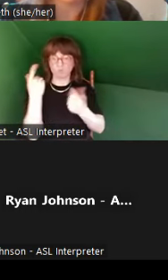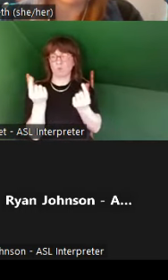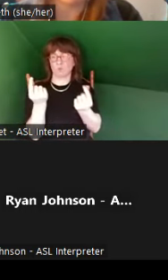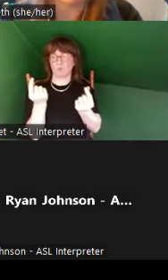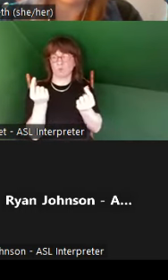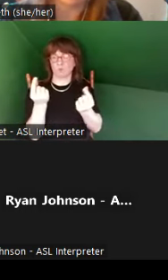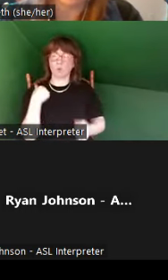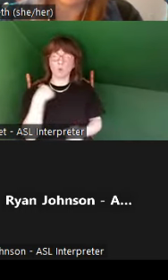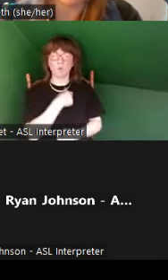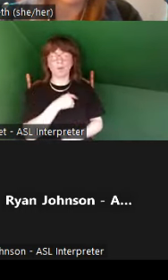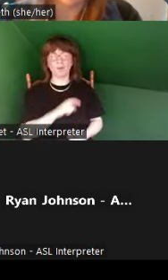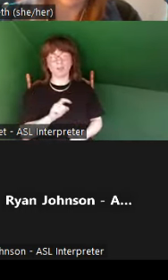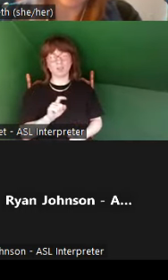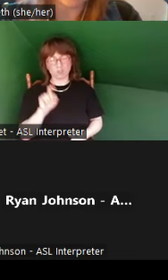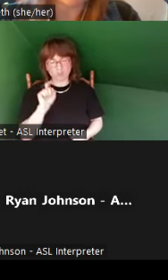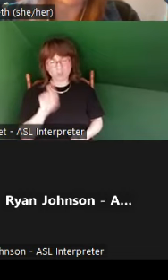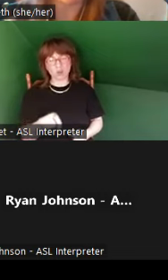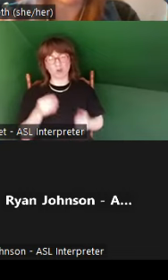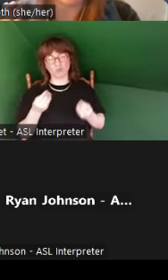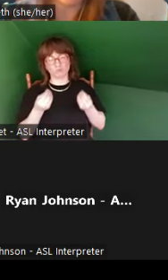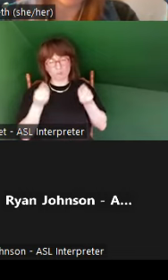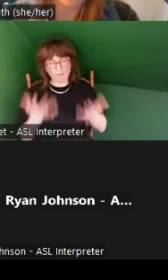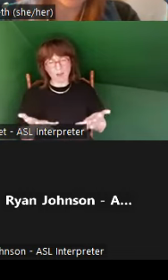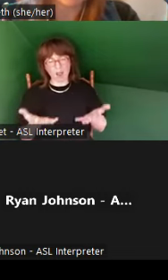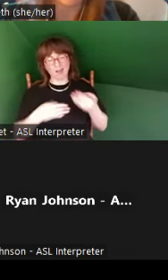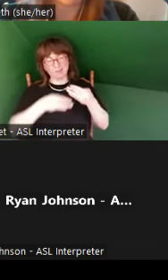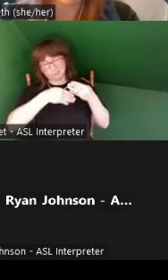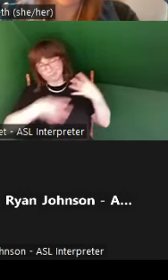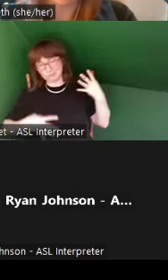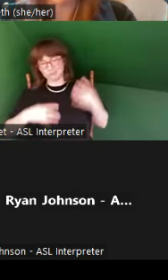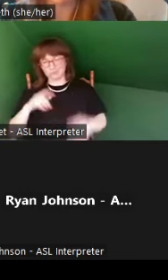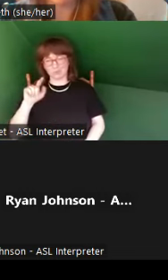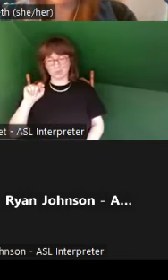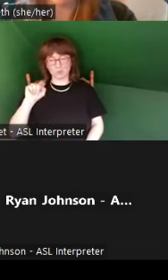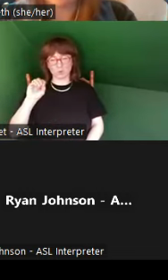give as many survivors as we can the tools that they need to engage with